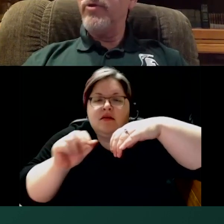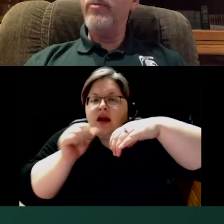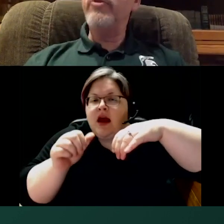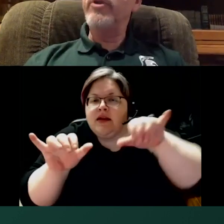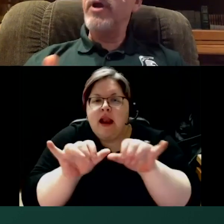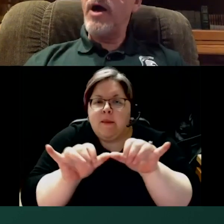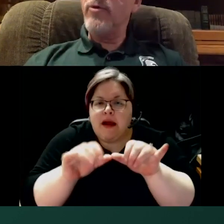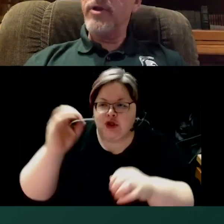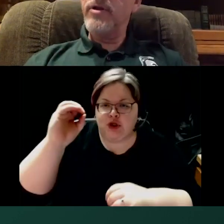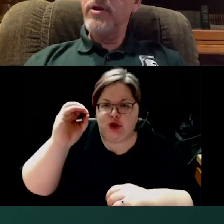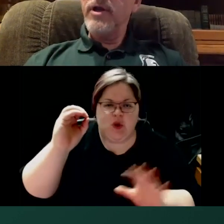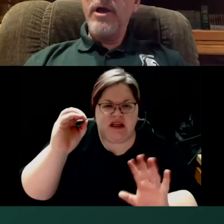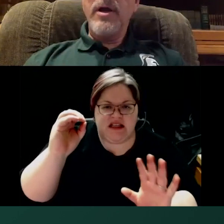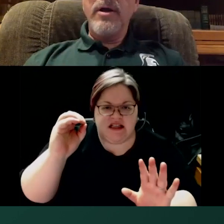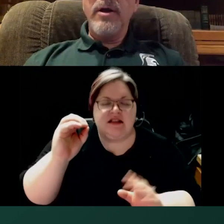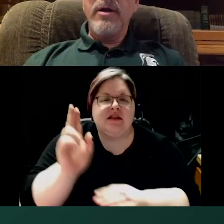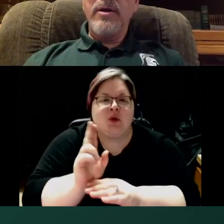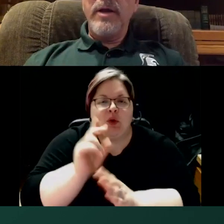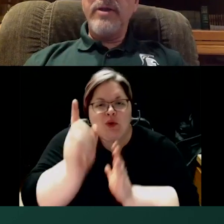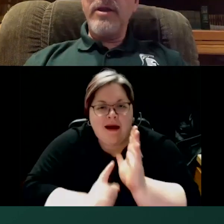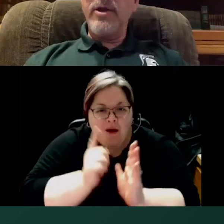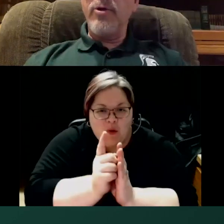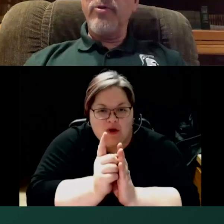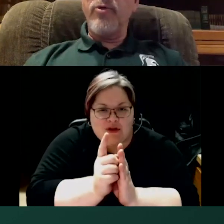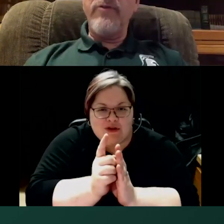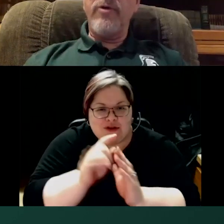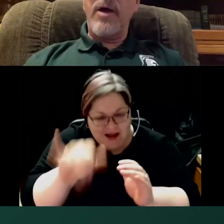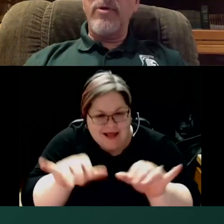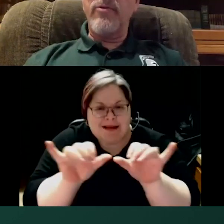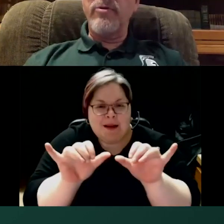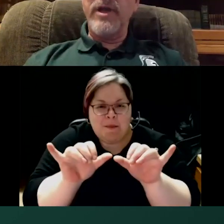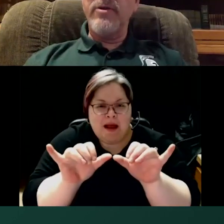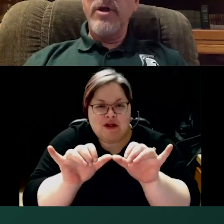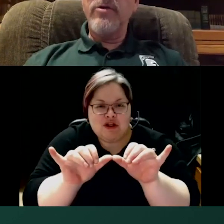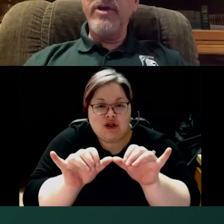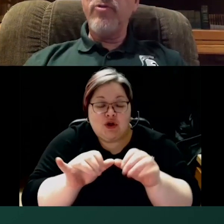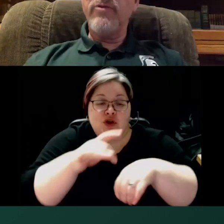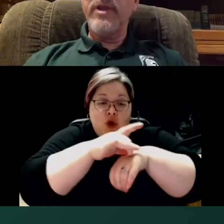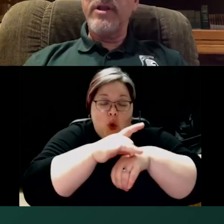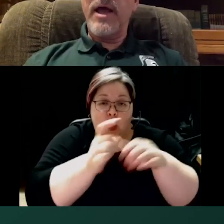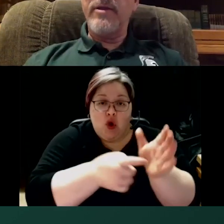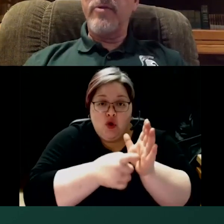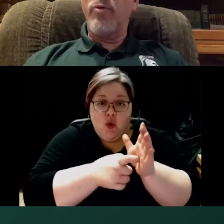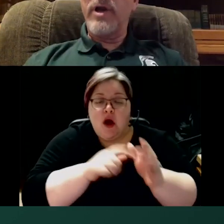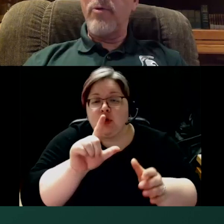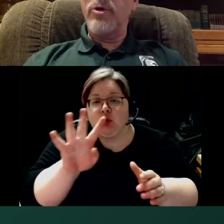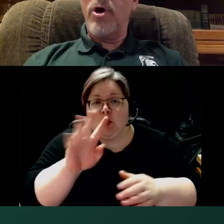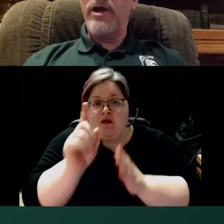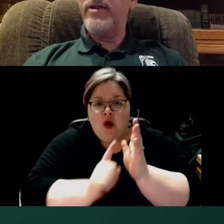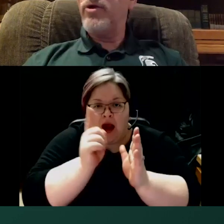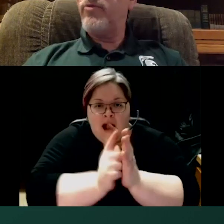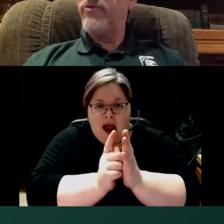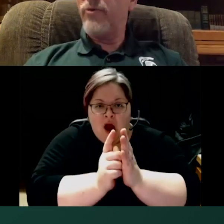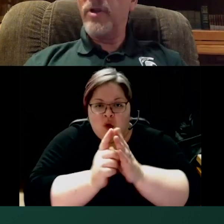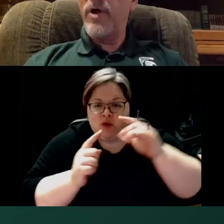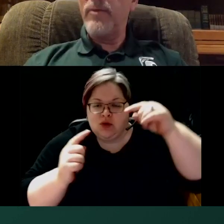Earth. They're measured in hours. It takes the Earth 24 hours to rotate. So each one of these lines is 1 hour long. And